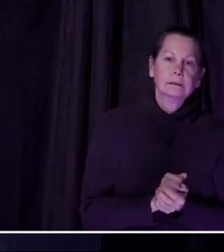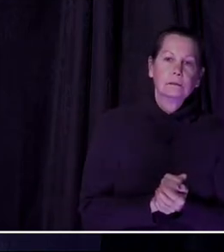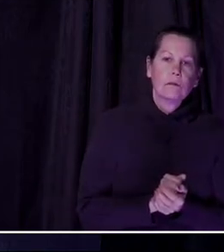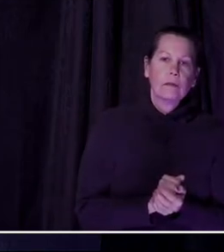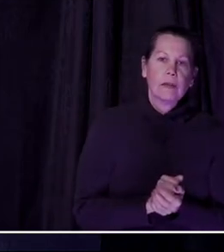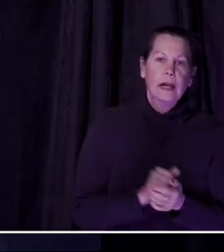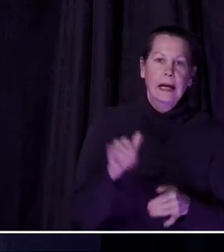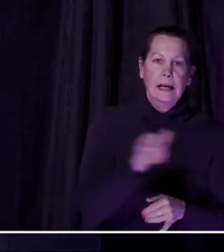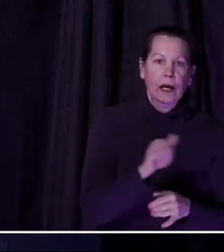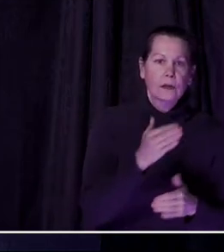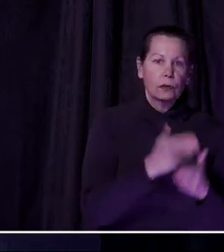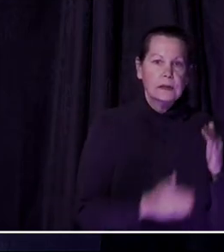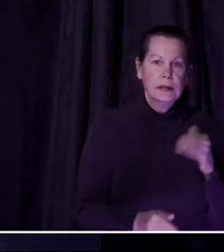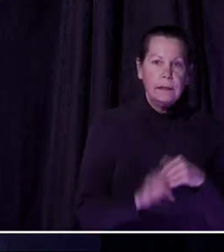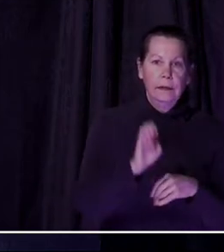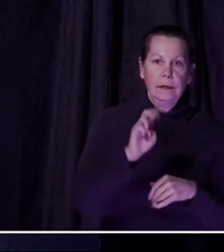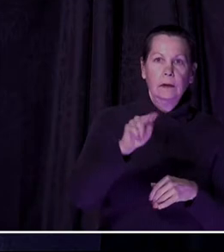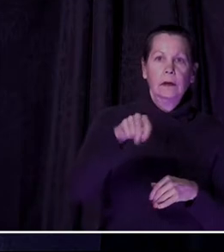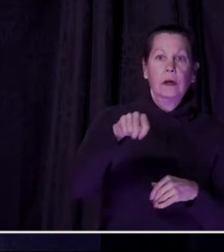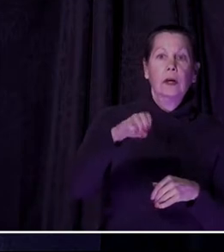and also some in Europe,